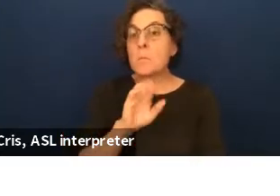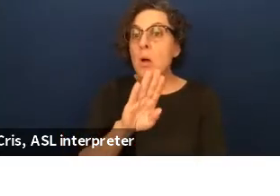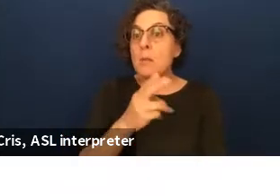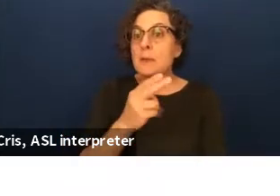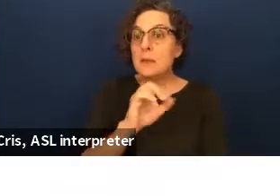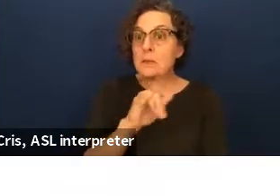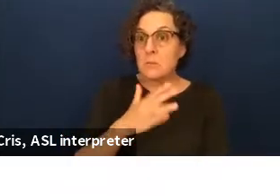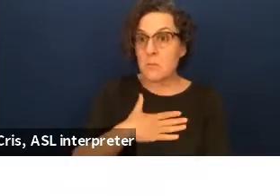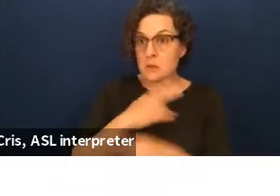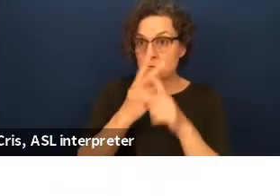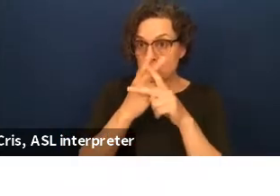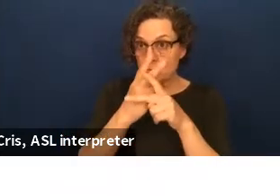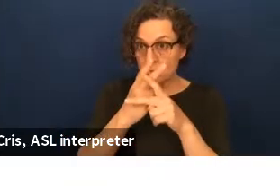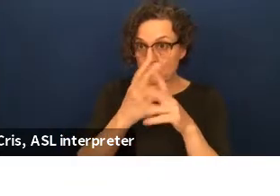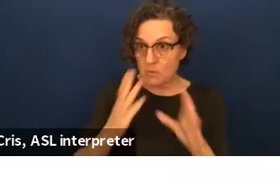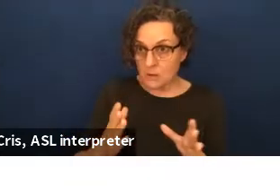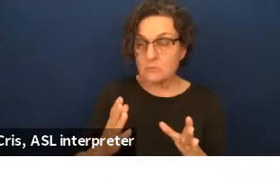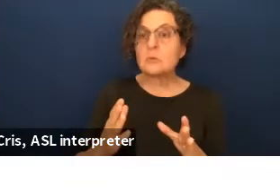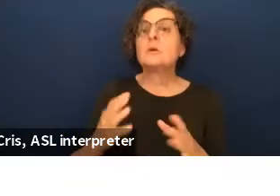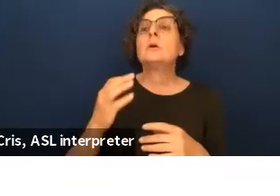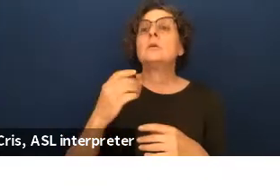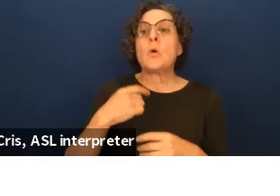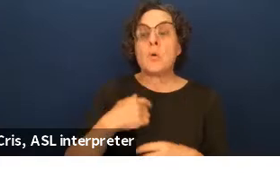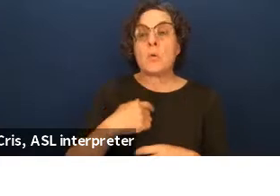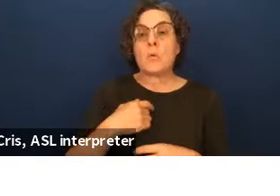have think of any other questions after this